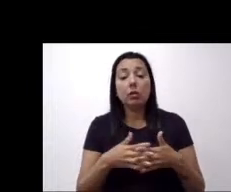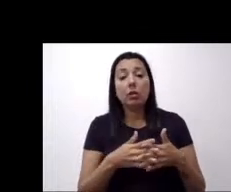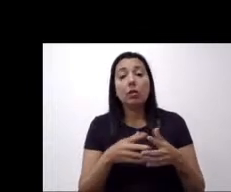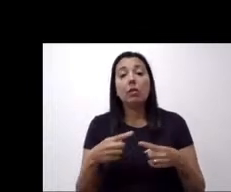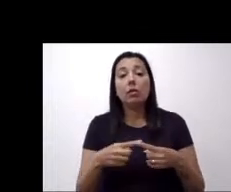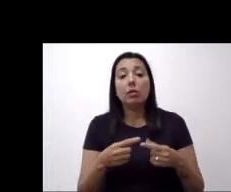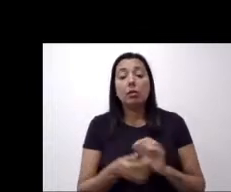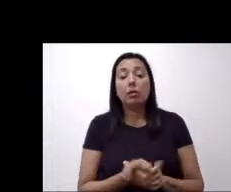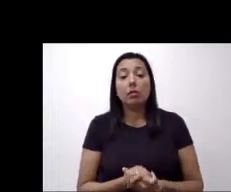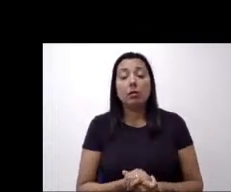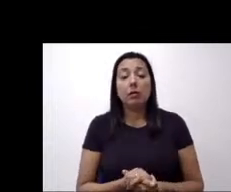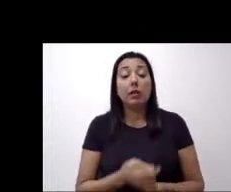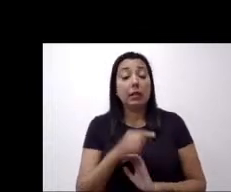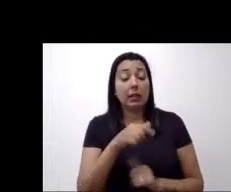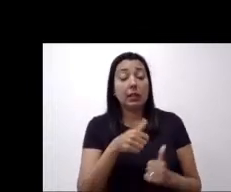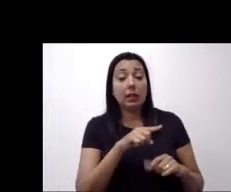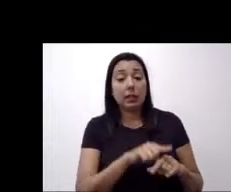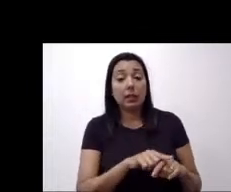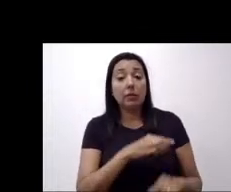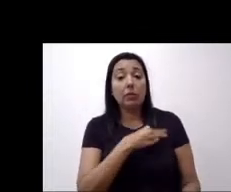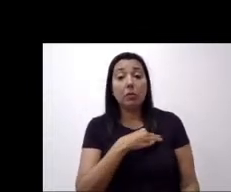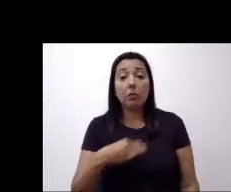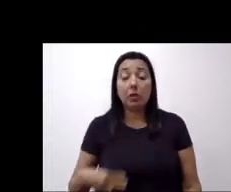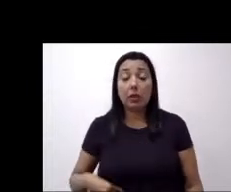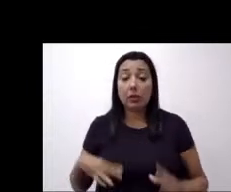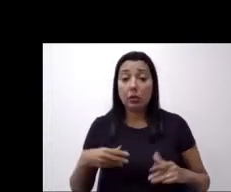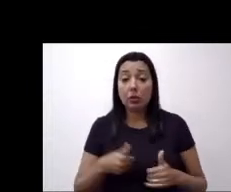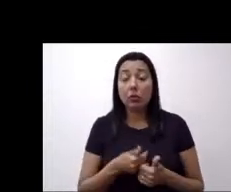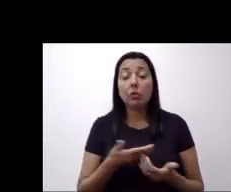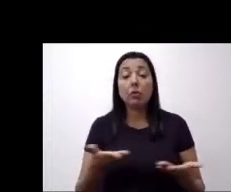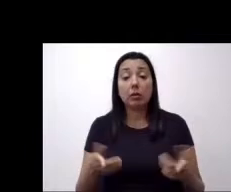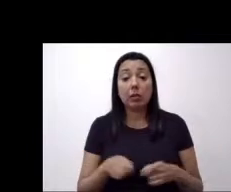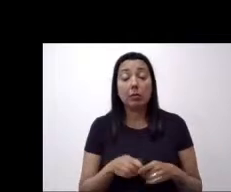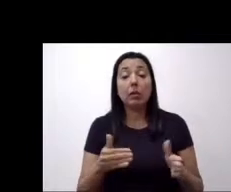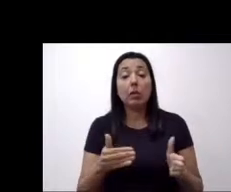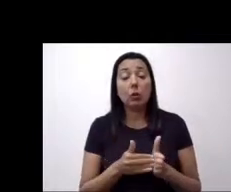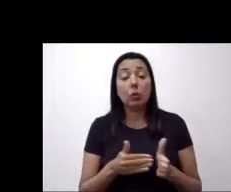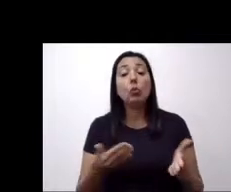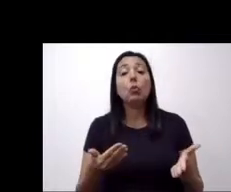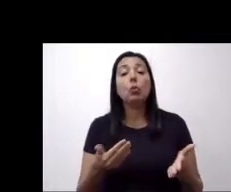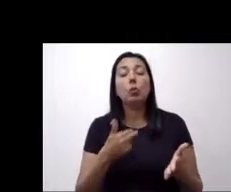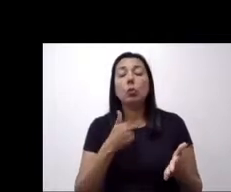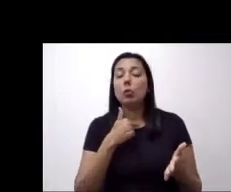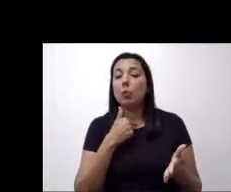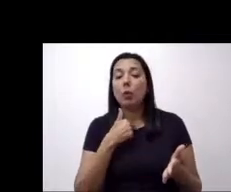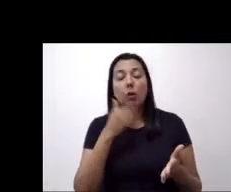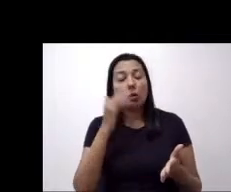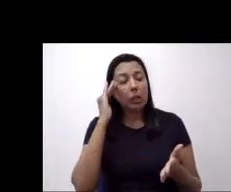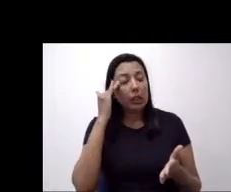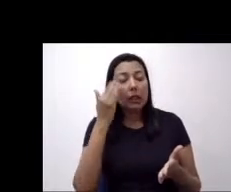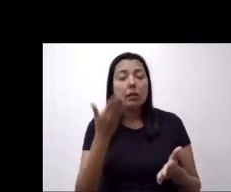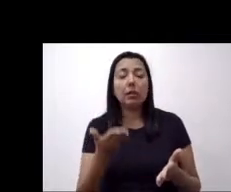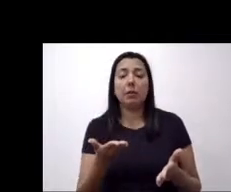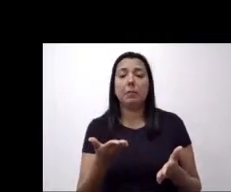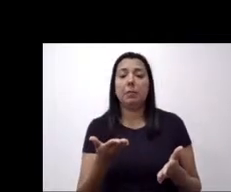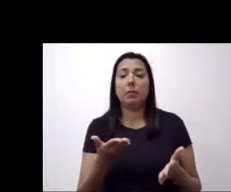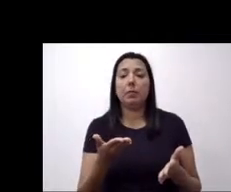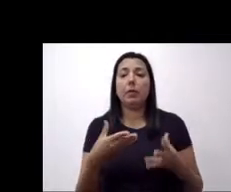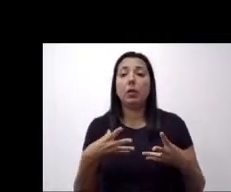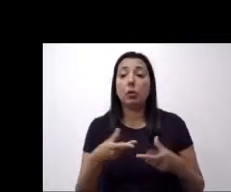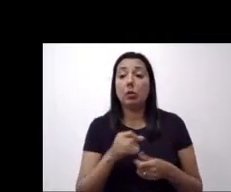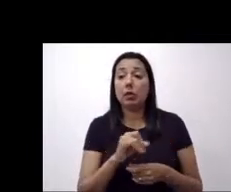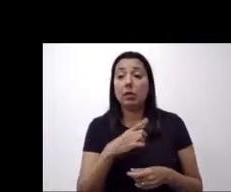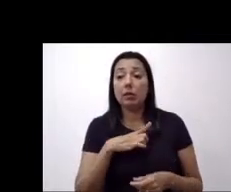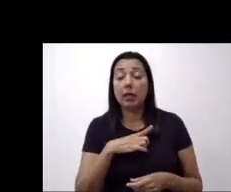Ecology. And the last one, you can't understand this without the tension between the administration, the member of parliament,